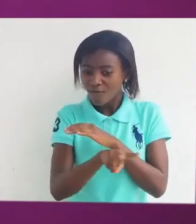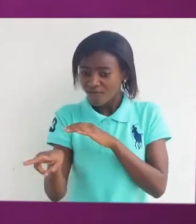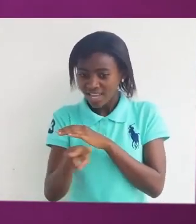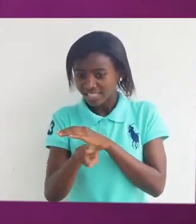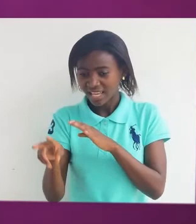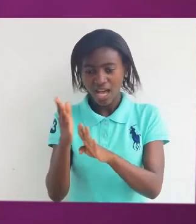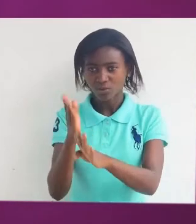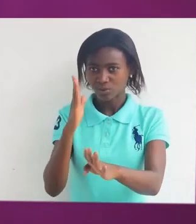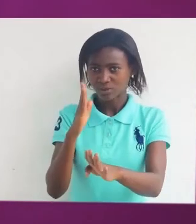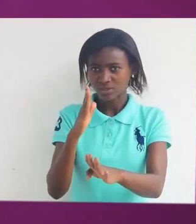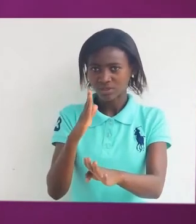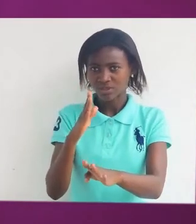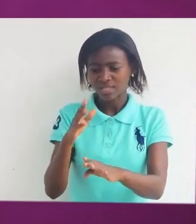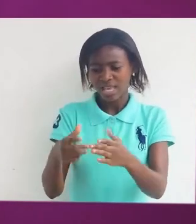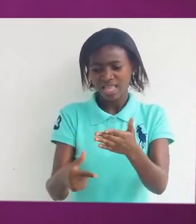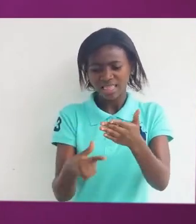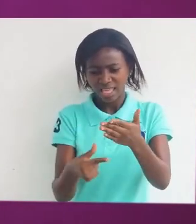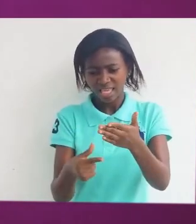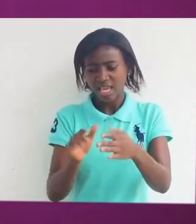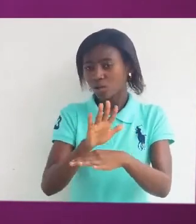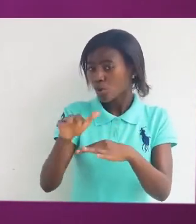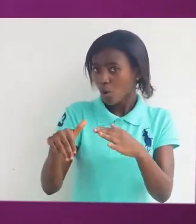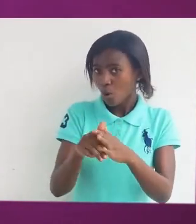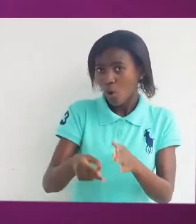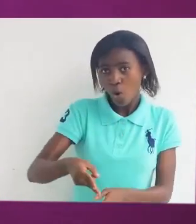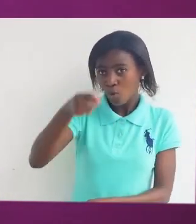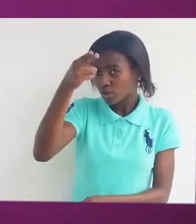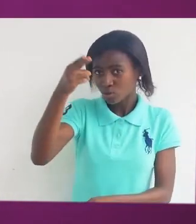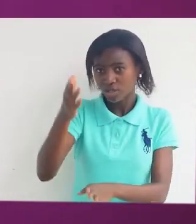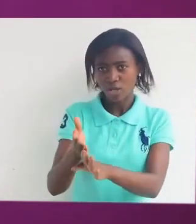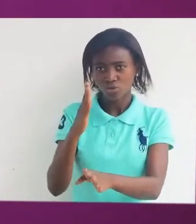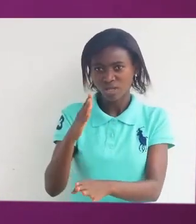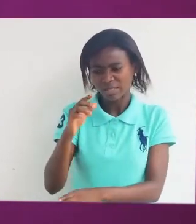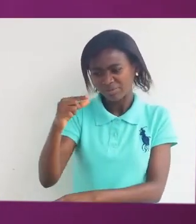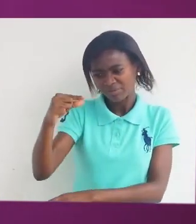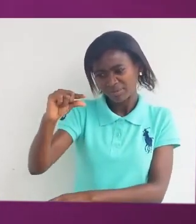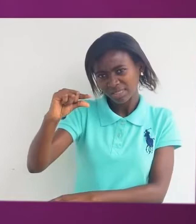strokes are thick. All horizontal strokes are thin.